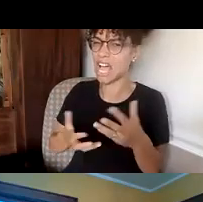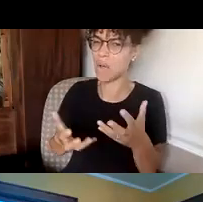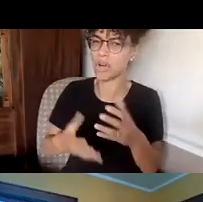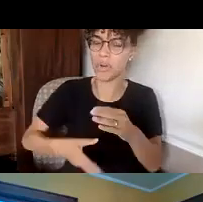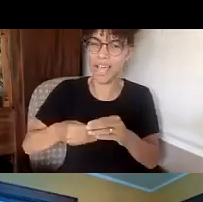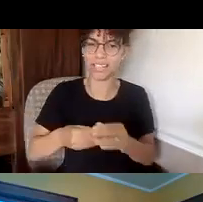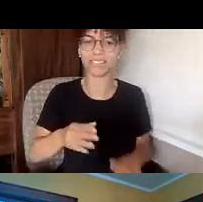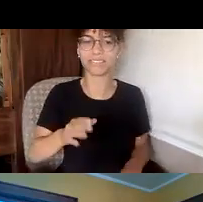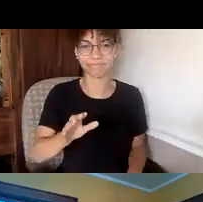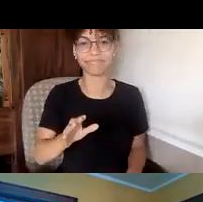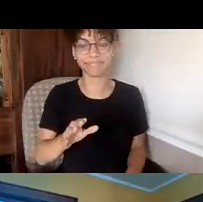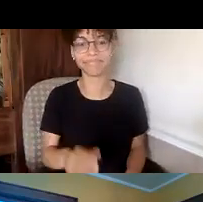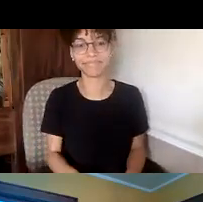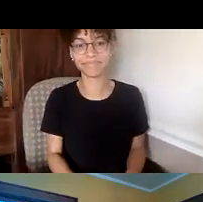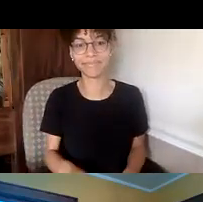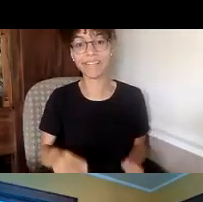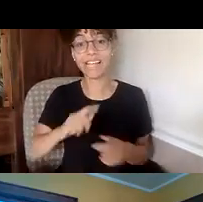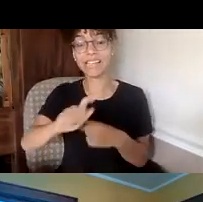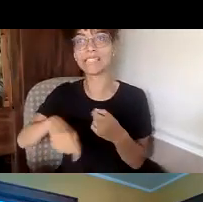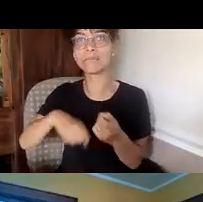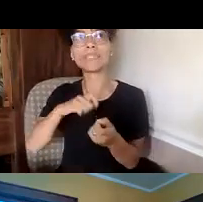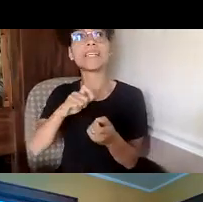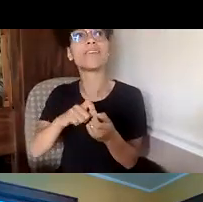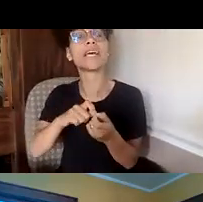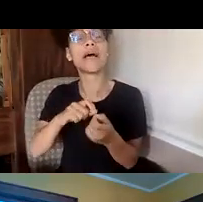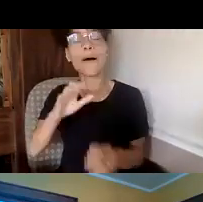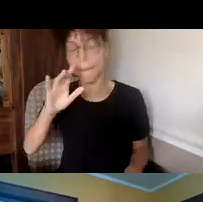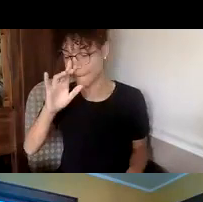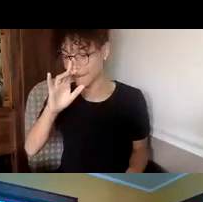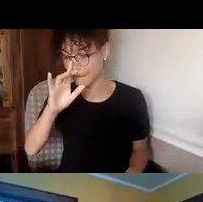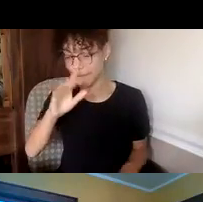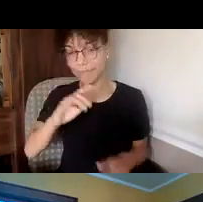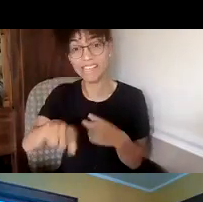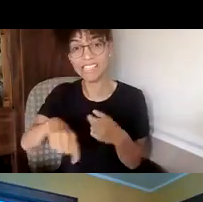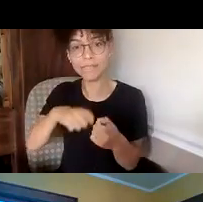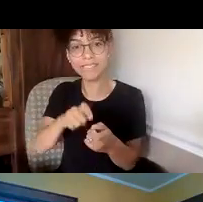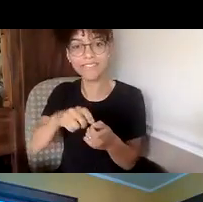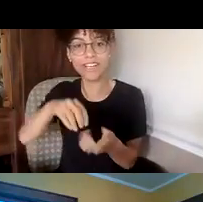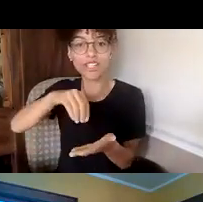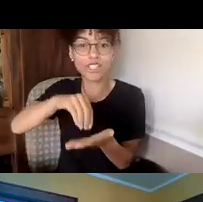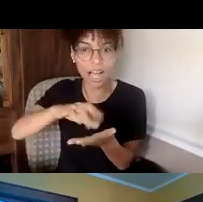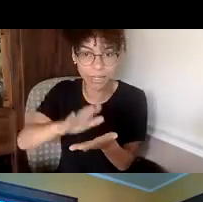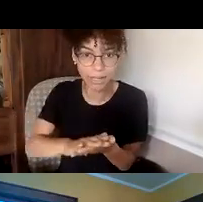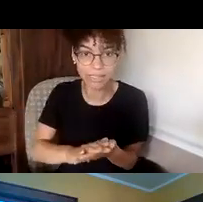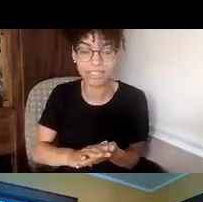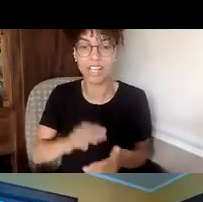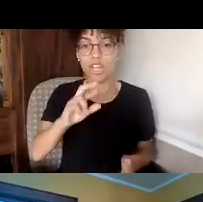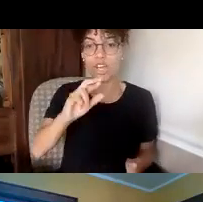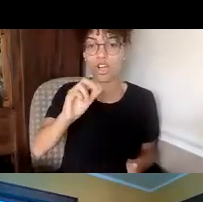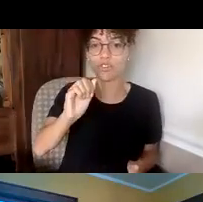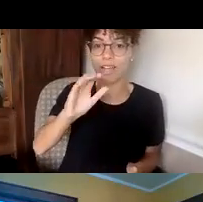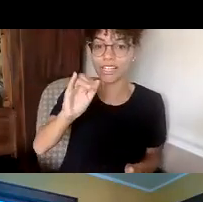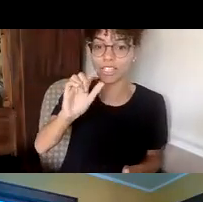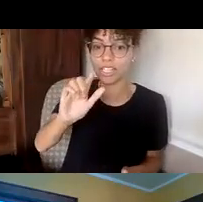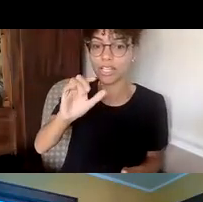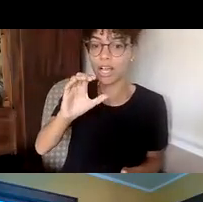other people, you will call it the specific, one of the specific documents, the racial covenant or covenants that